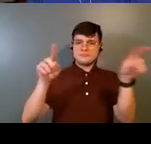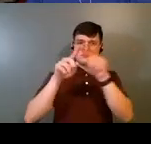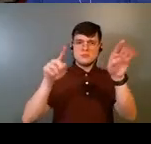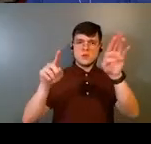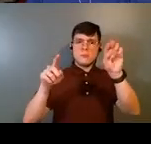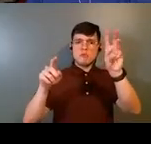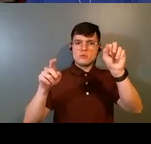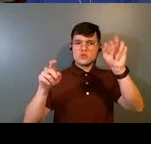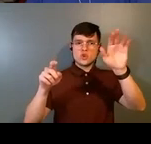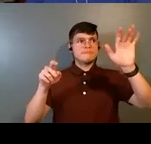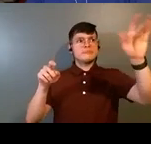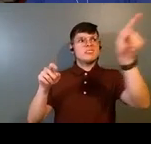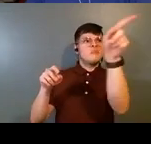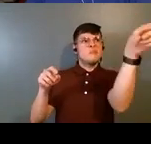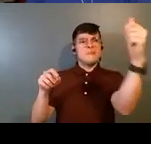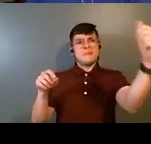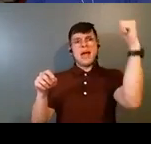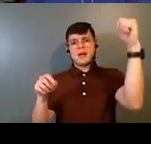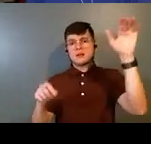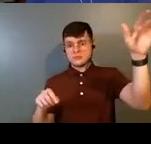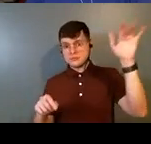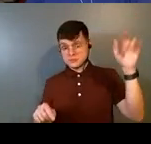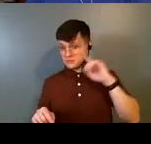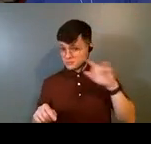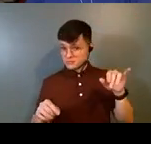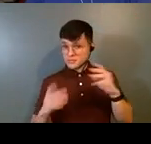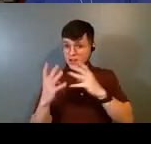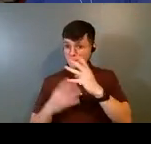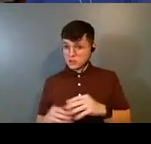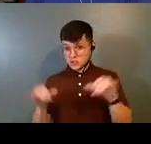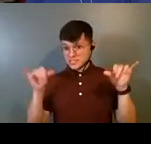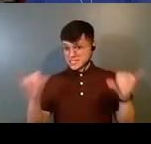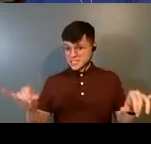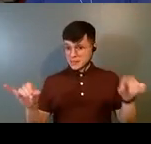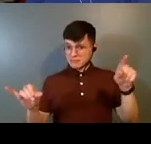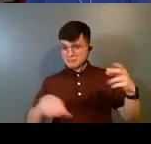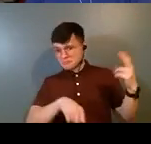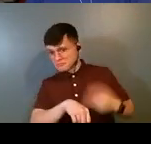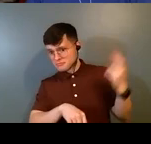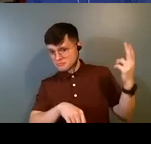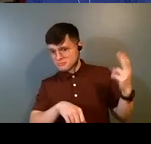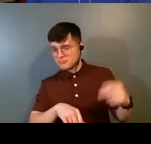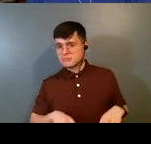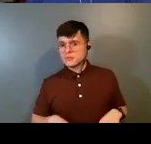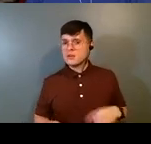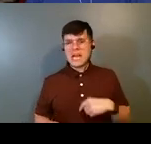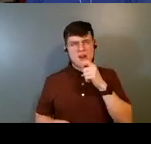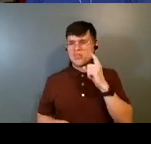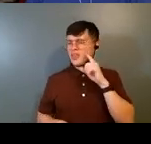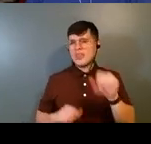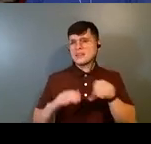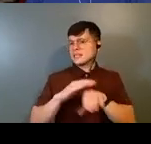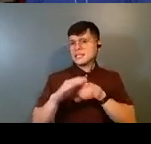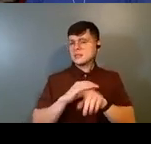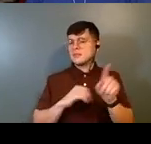Oh. Well, so does it maintain, does filtering maintain a browser history? I don't think that's an accessibility